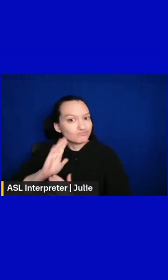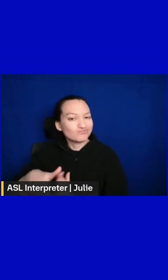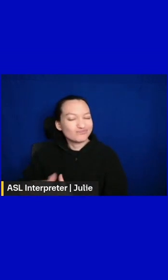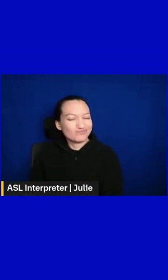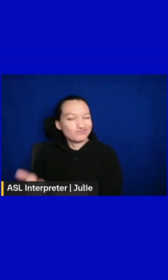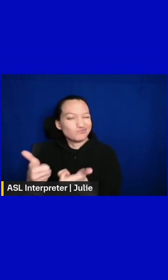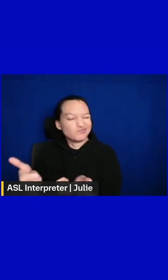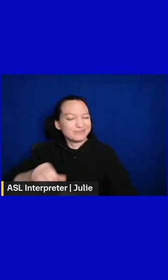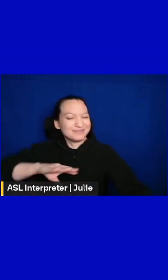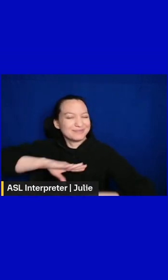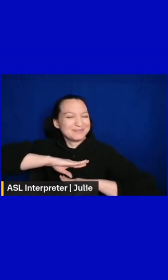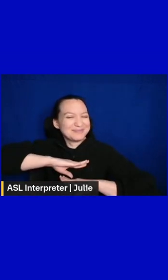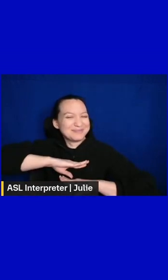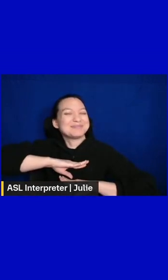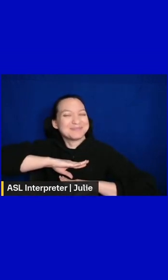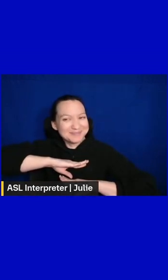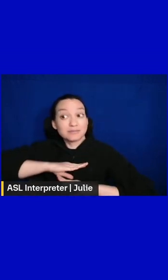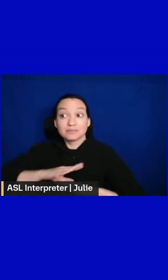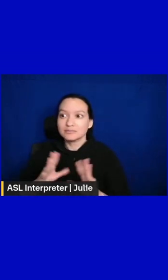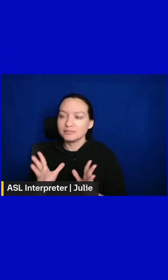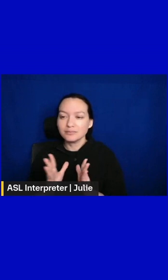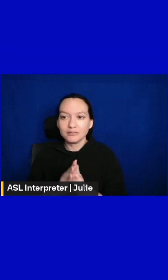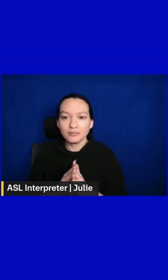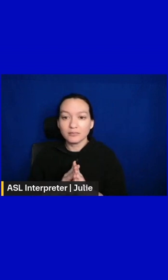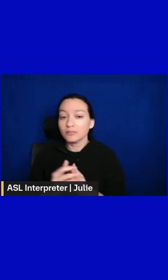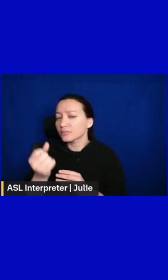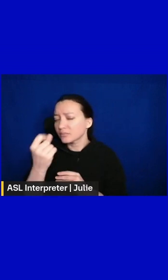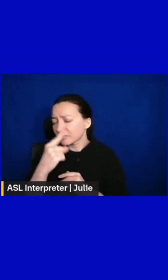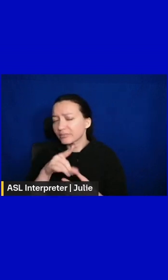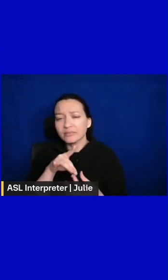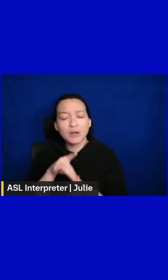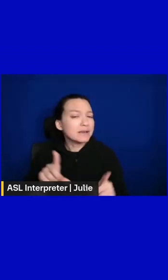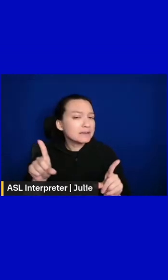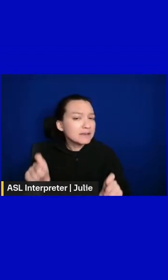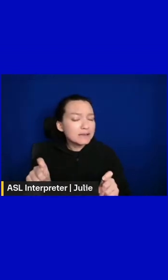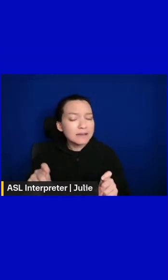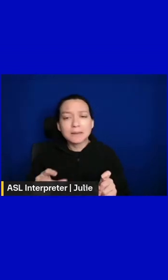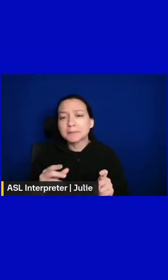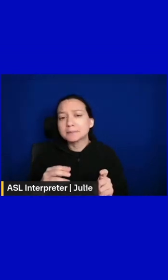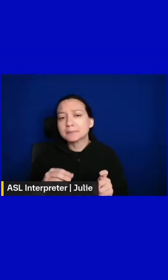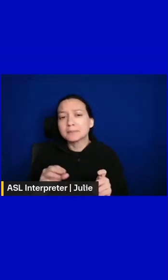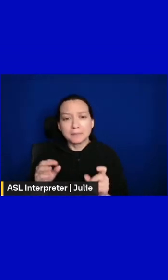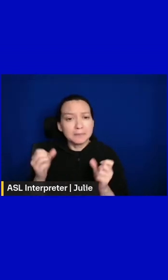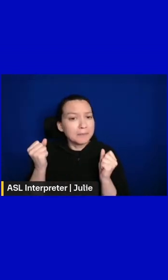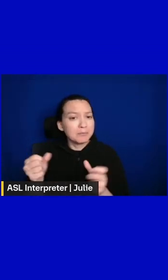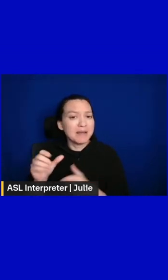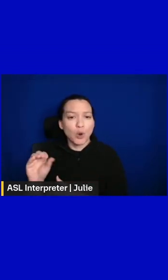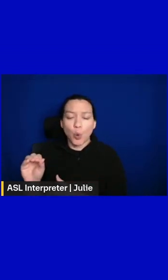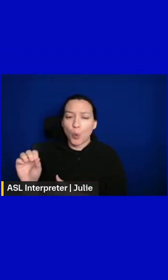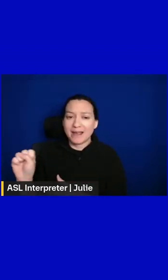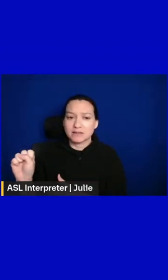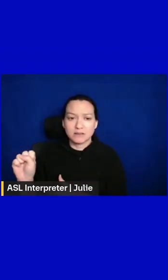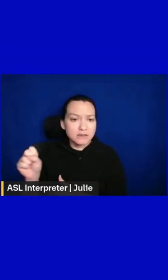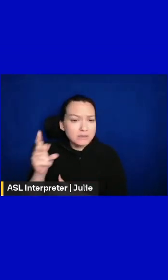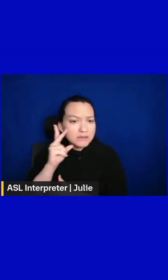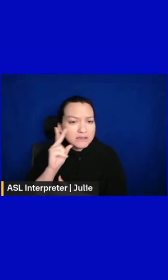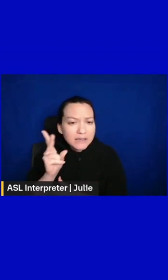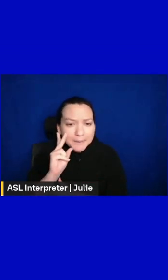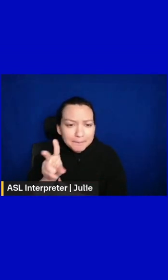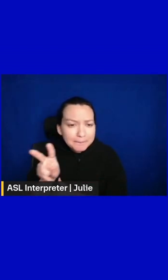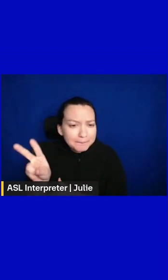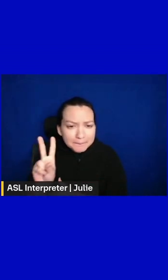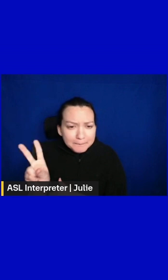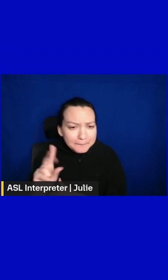tests. Now, when it comes to testing many OSs, I want to look at that. I'm going to take